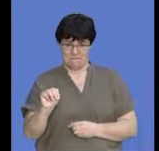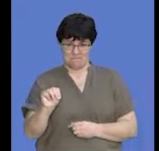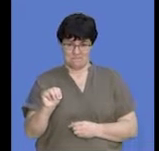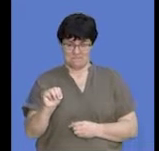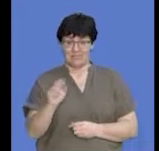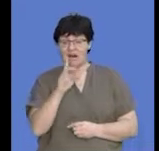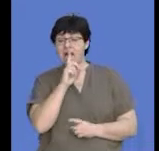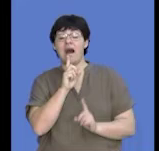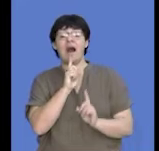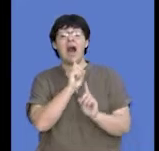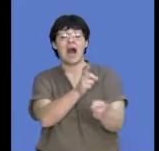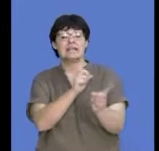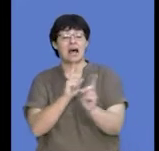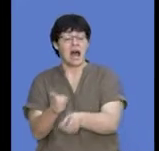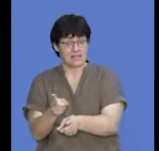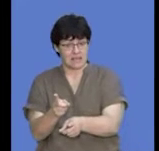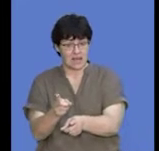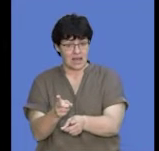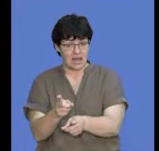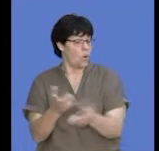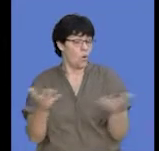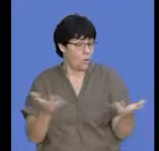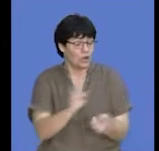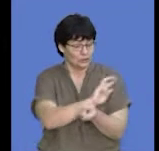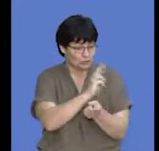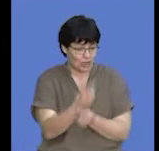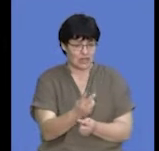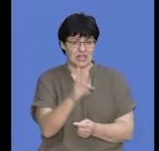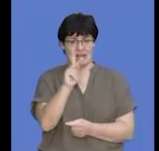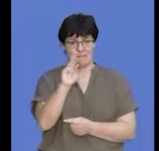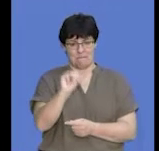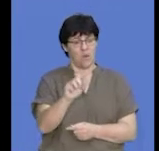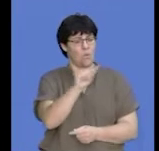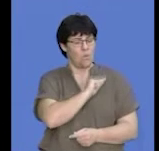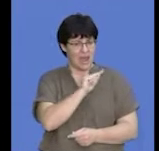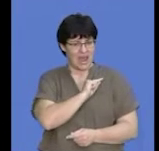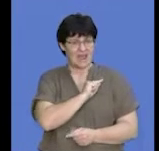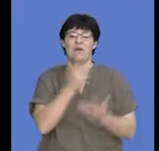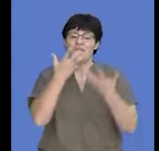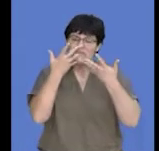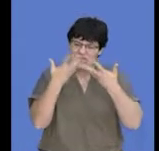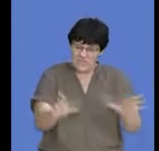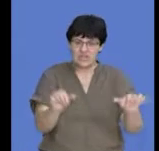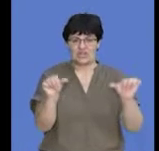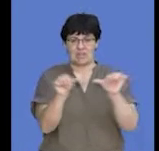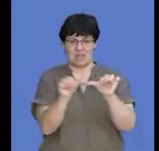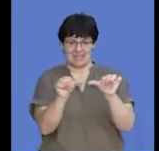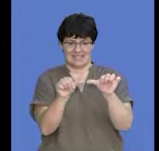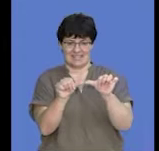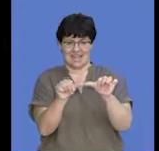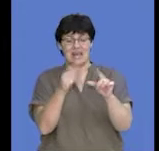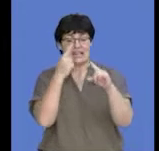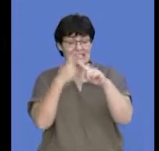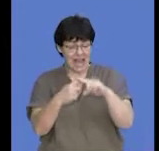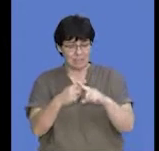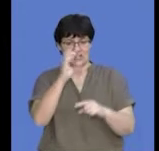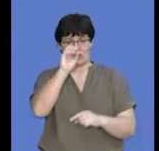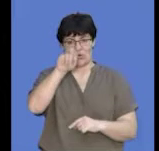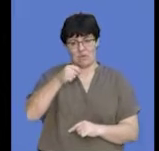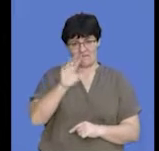the answers in this step are in kilometers. Why? Because I've measured by